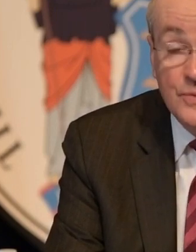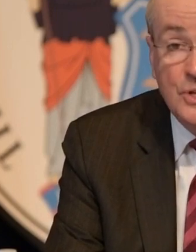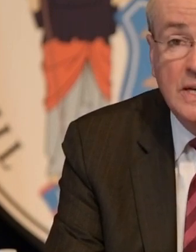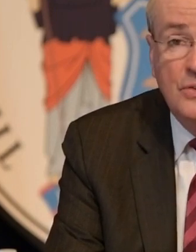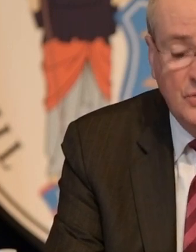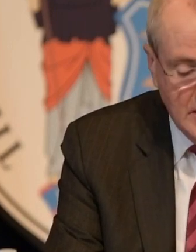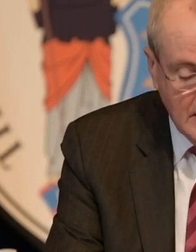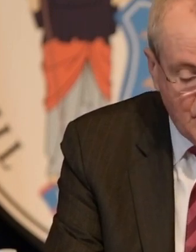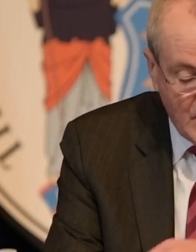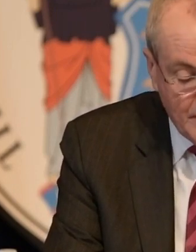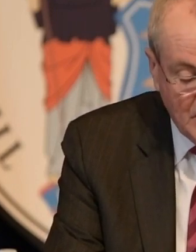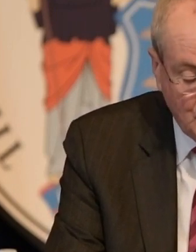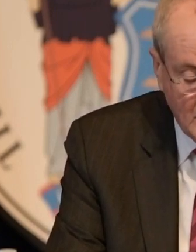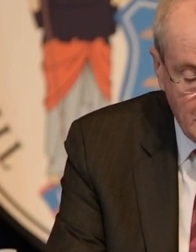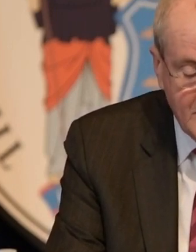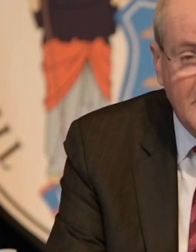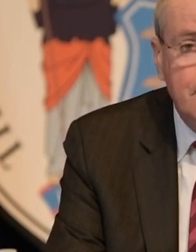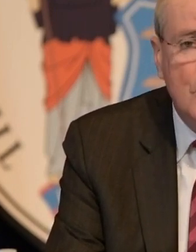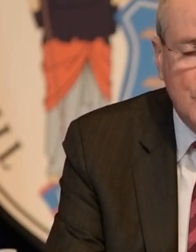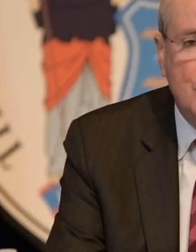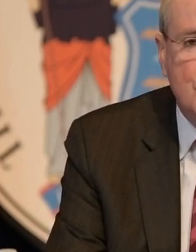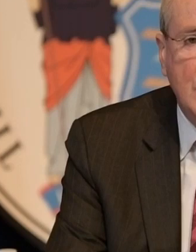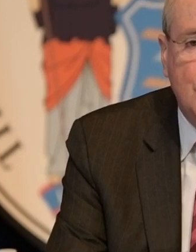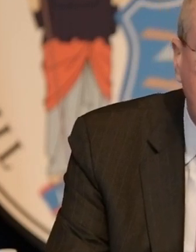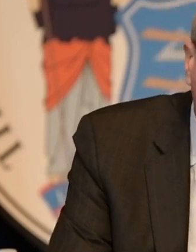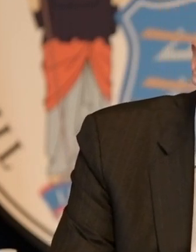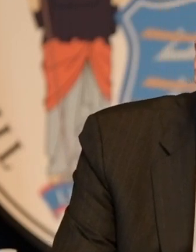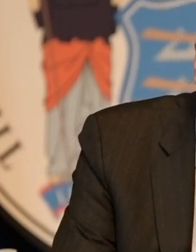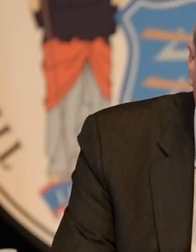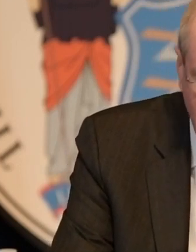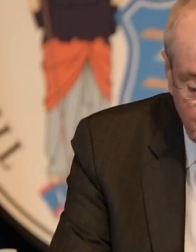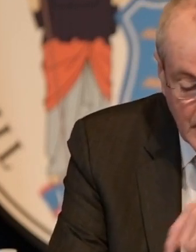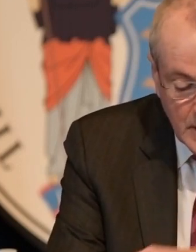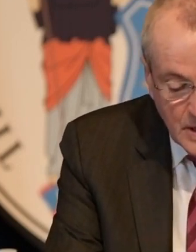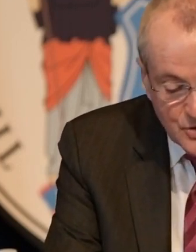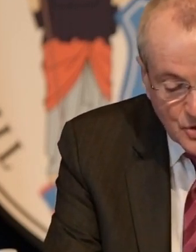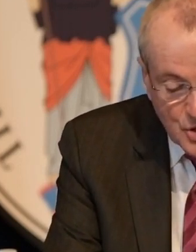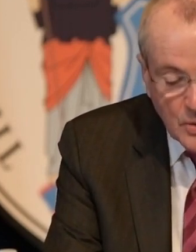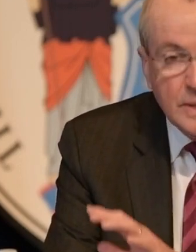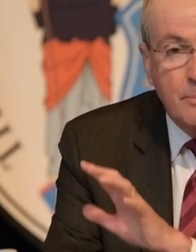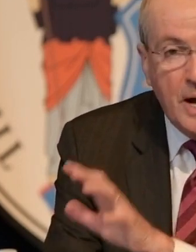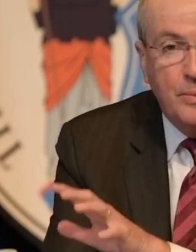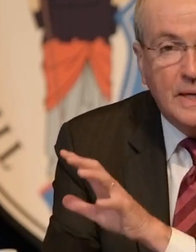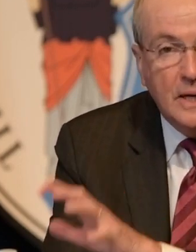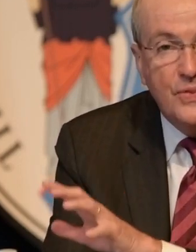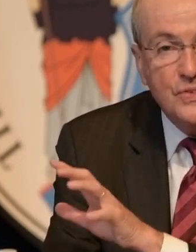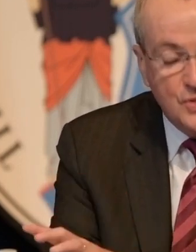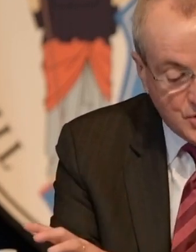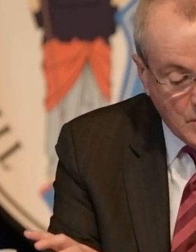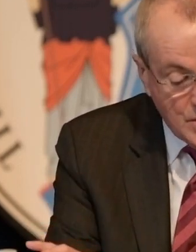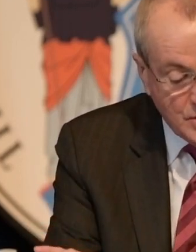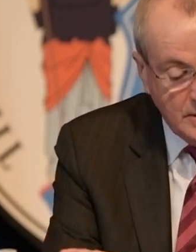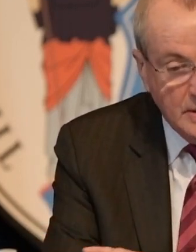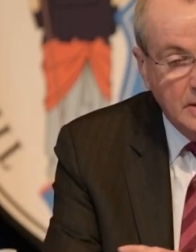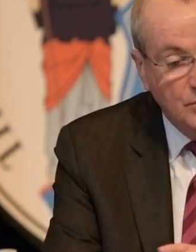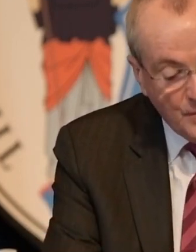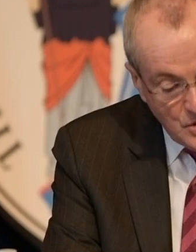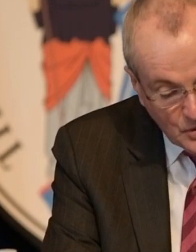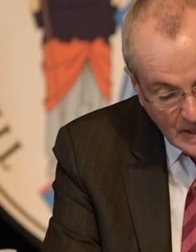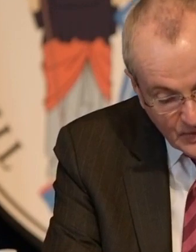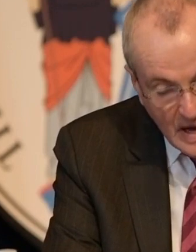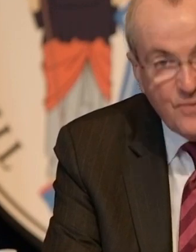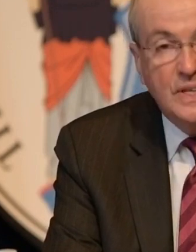that of their kids and families. So this is a two-part scenario: securing the public health situation